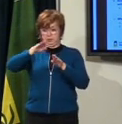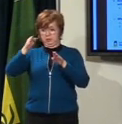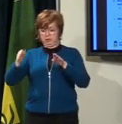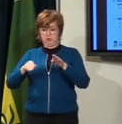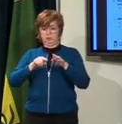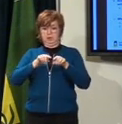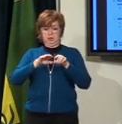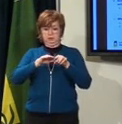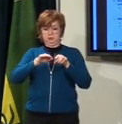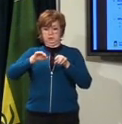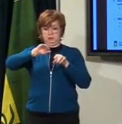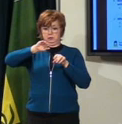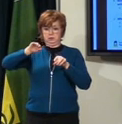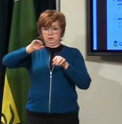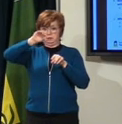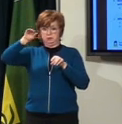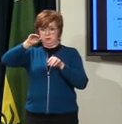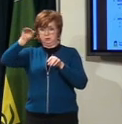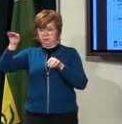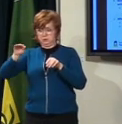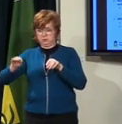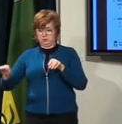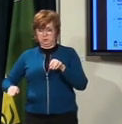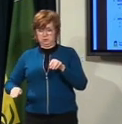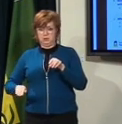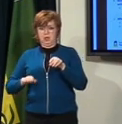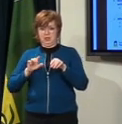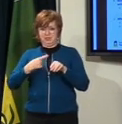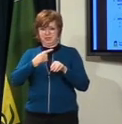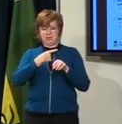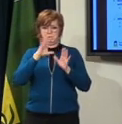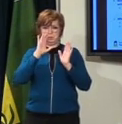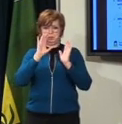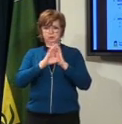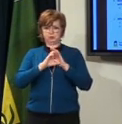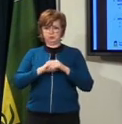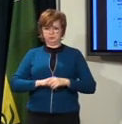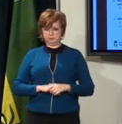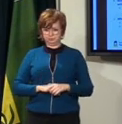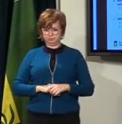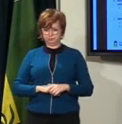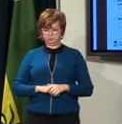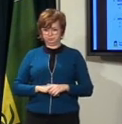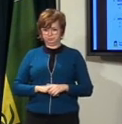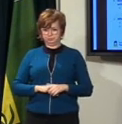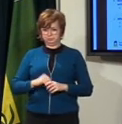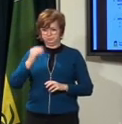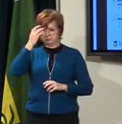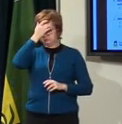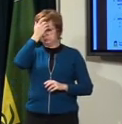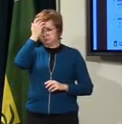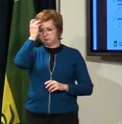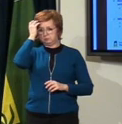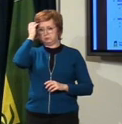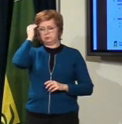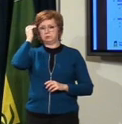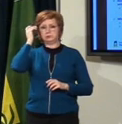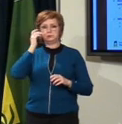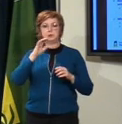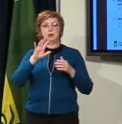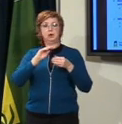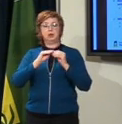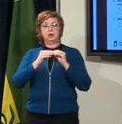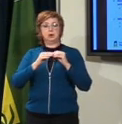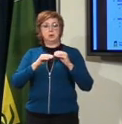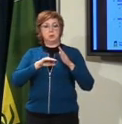representing COVID demand, and then our capacity that needs to increase a step ahead of that demand curve.